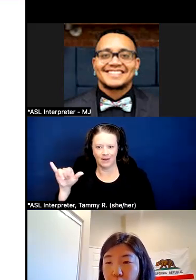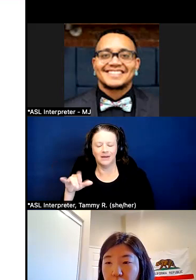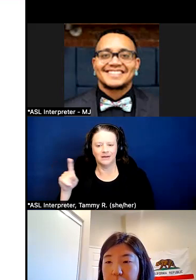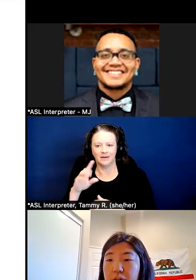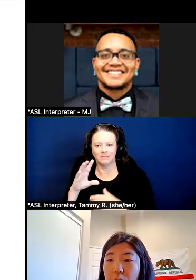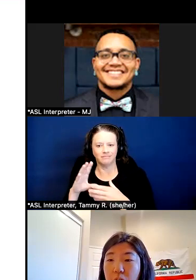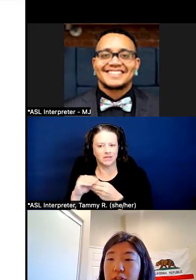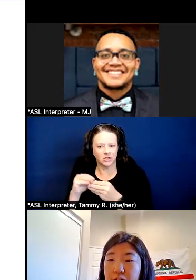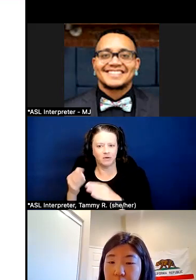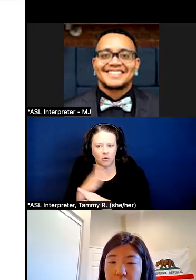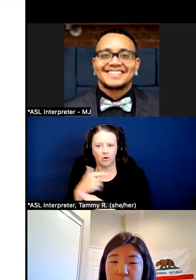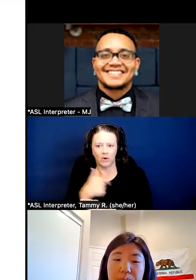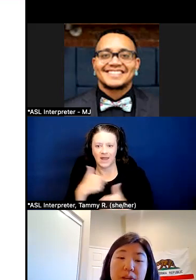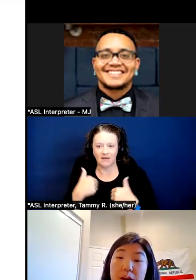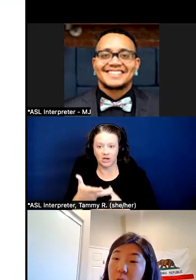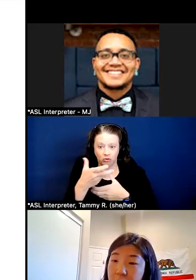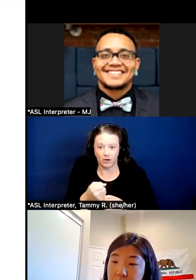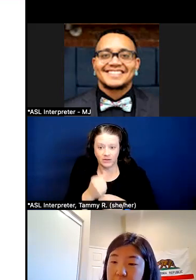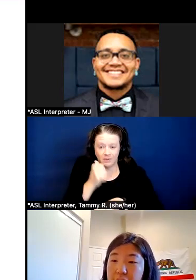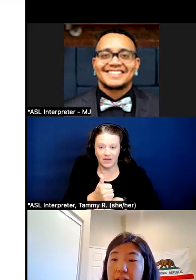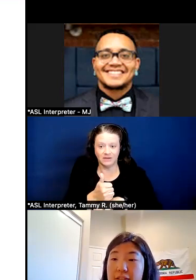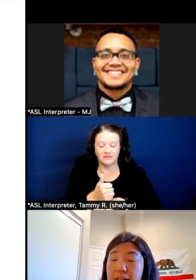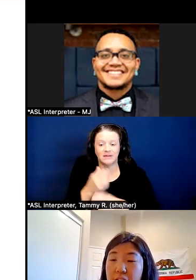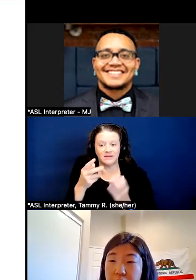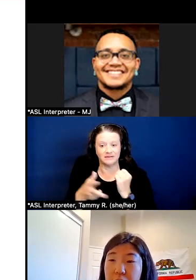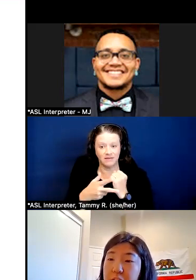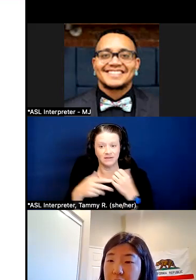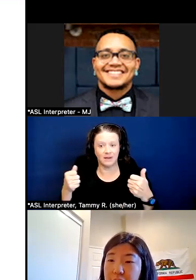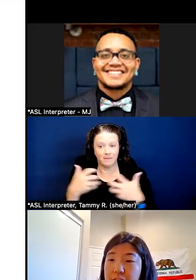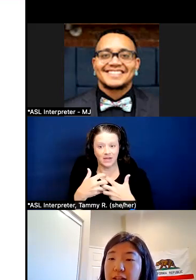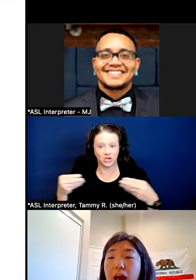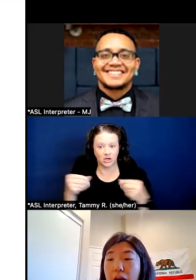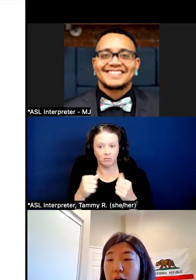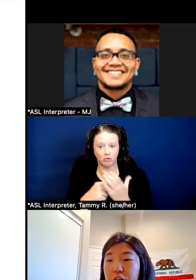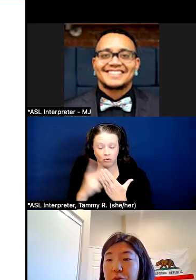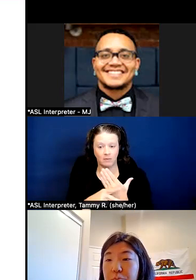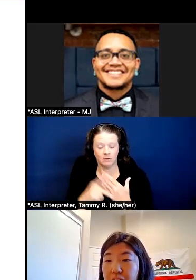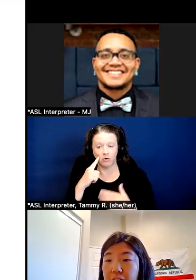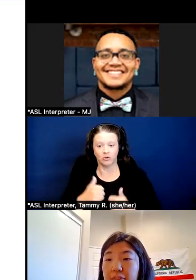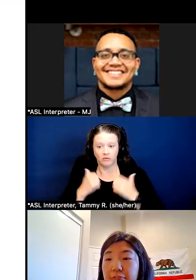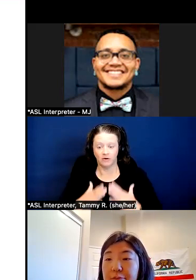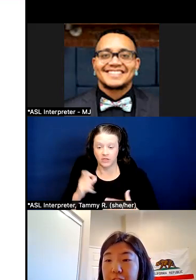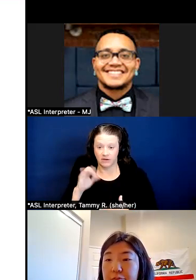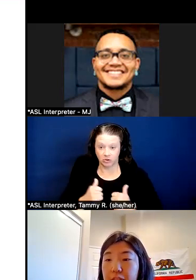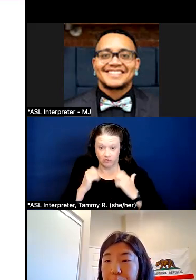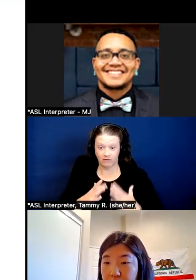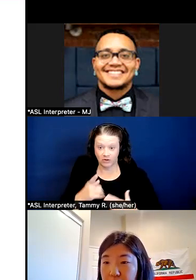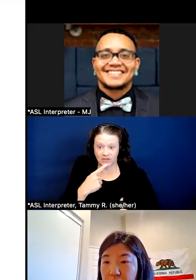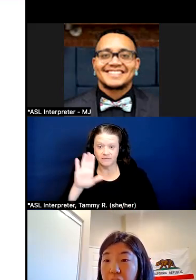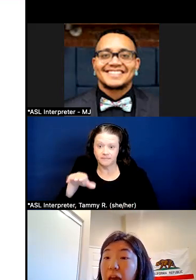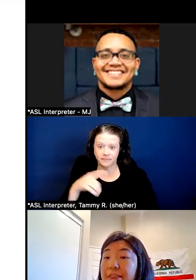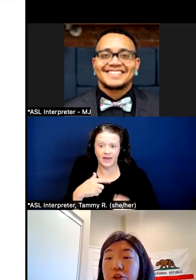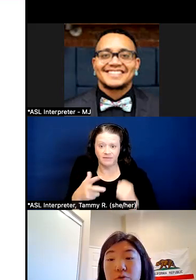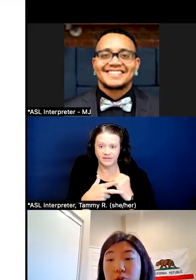matching programs for survivors. And what that means is that a survivor tells us how much money that they've saved that